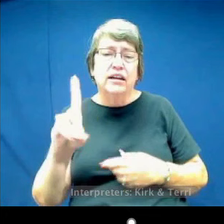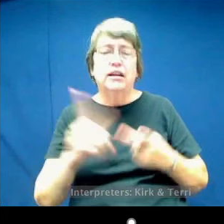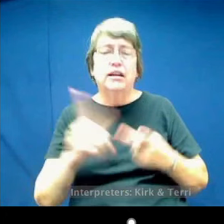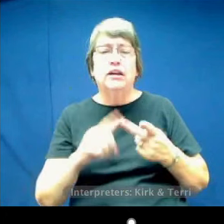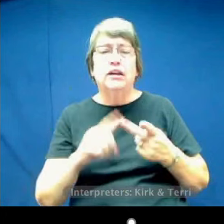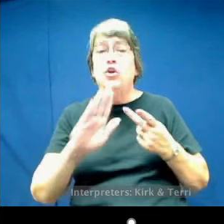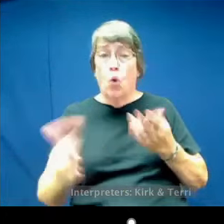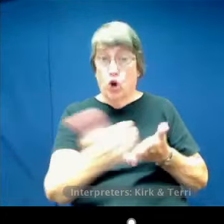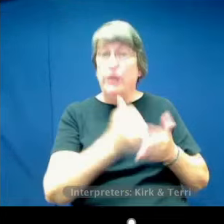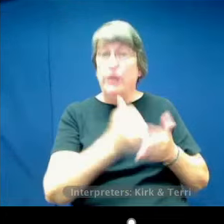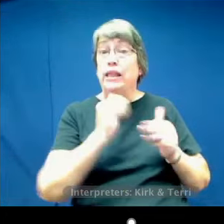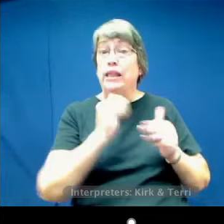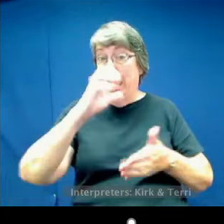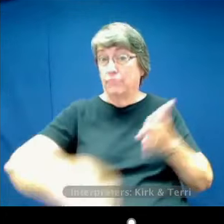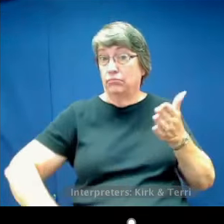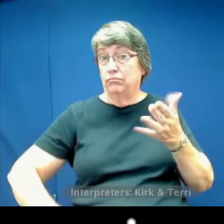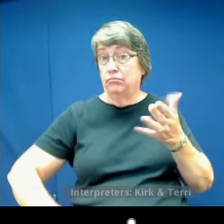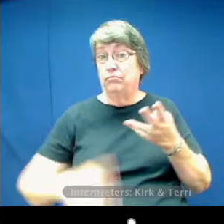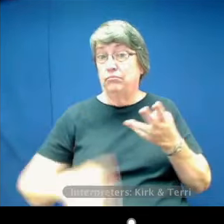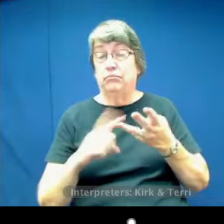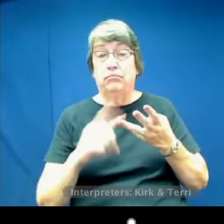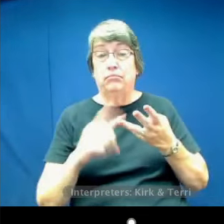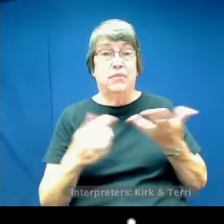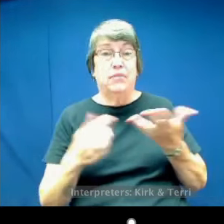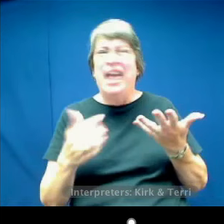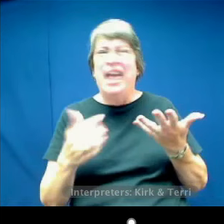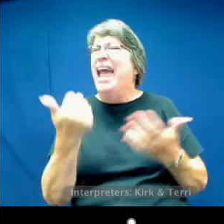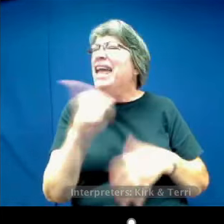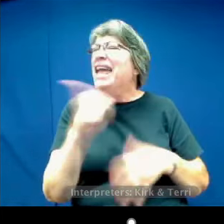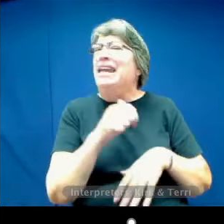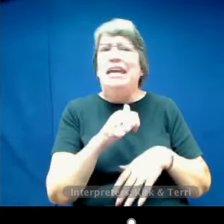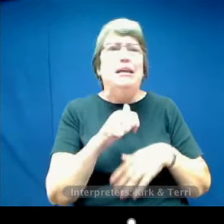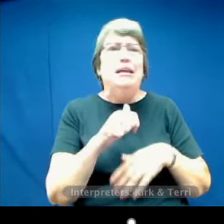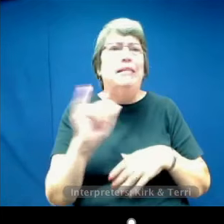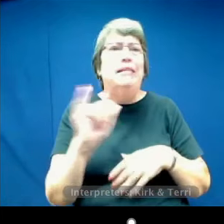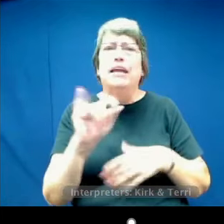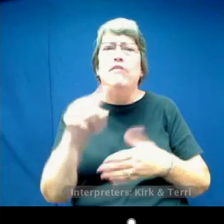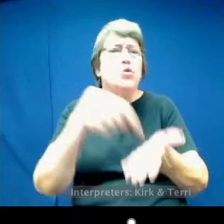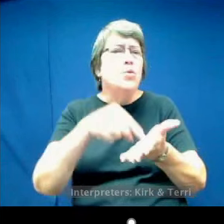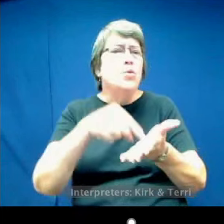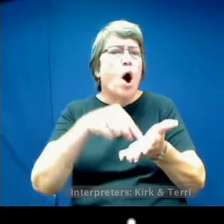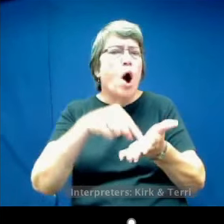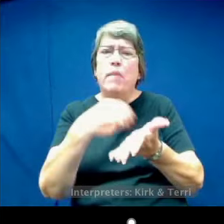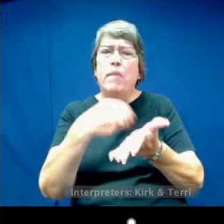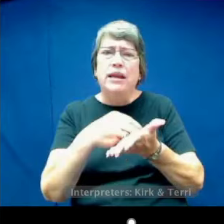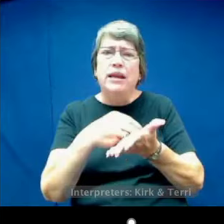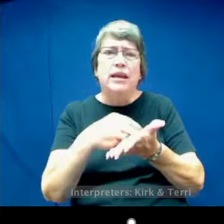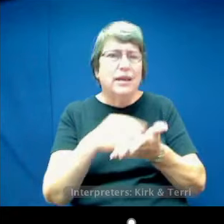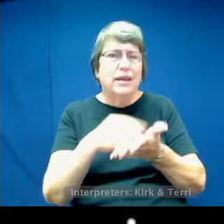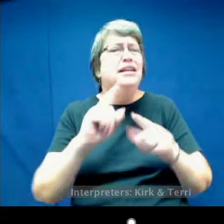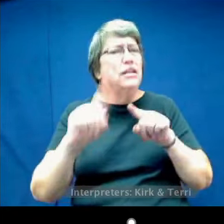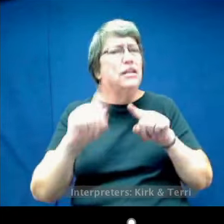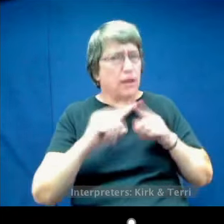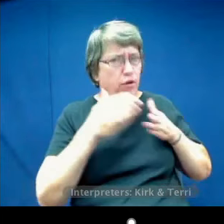win a case, then you have to go figure out how to collect your money. So it's just that